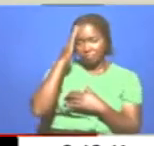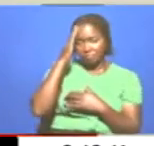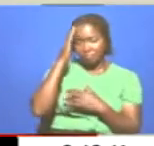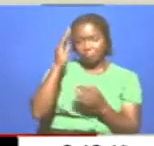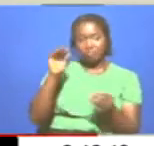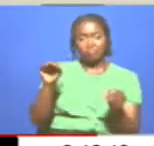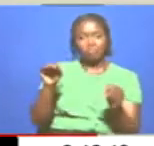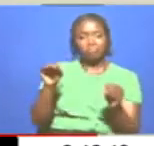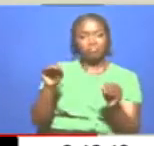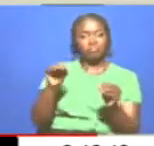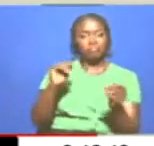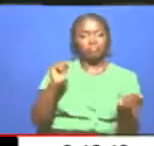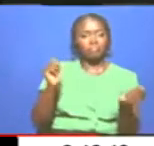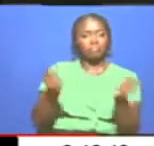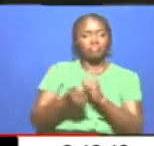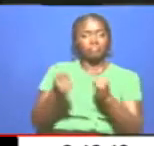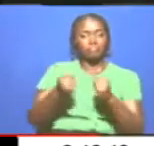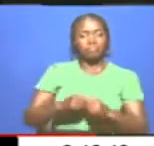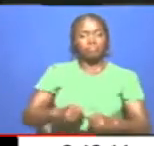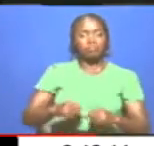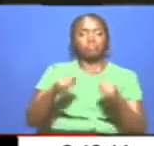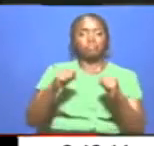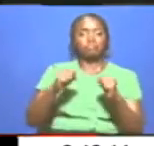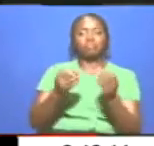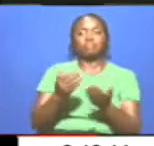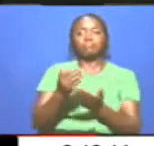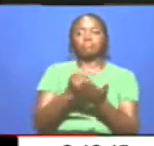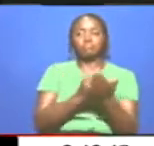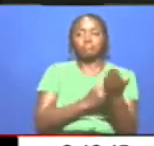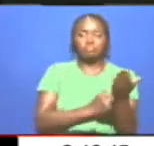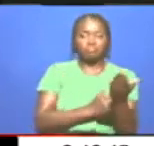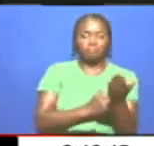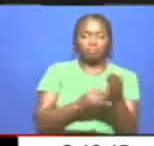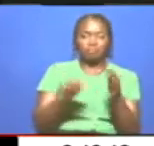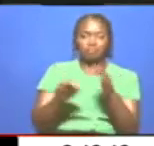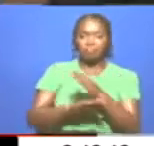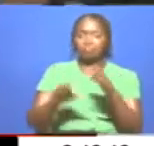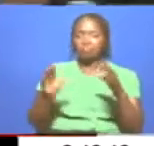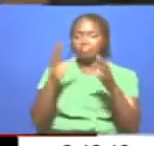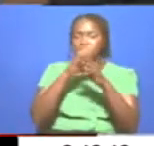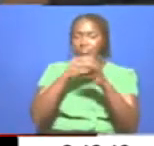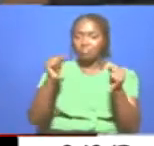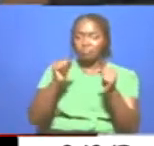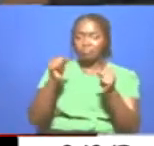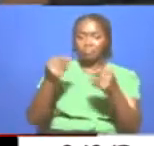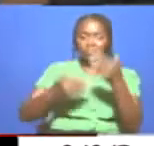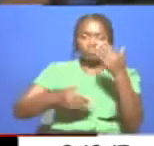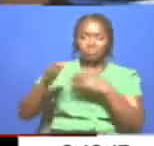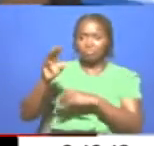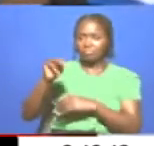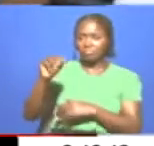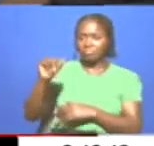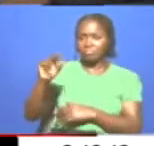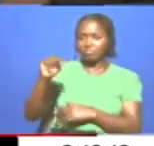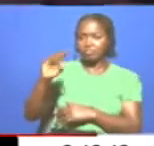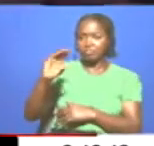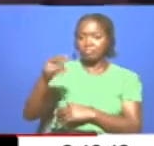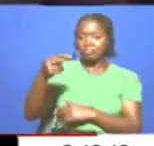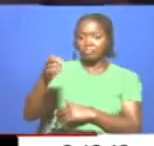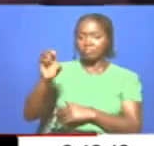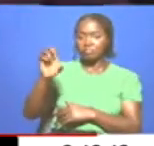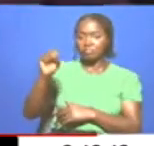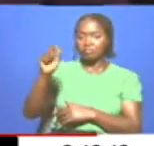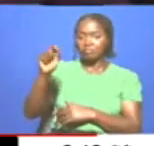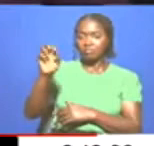and even capacity improvements. Vice President, University of Manchester, Professor Graham Lord, who addressed the meeting virtually, reassured